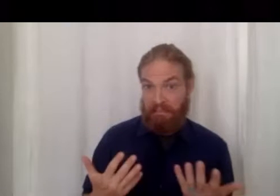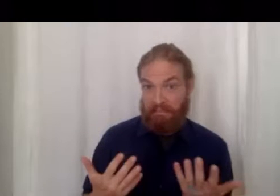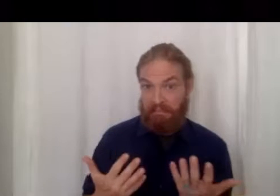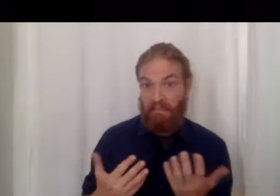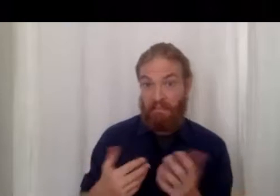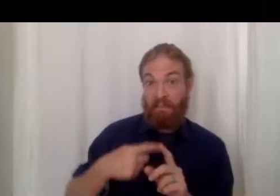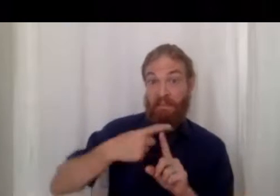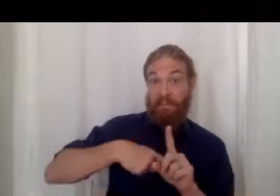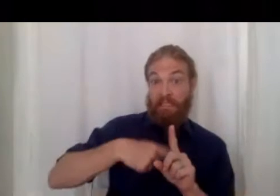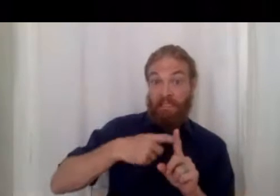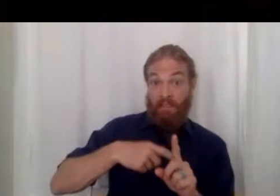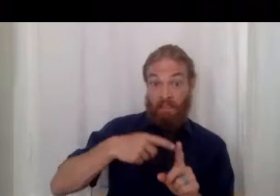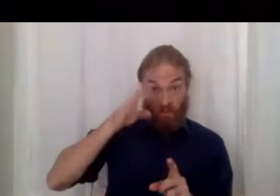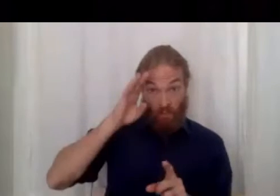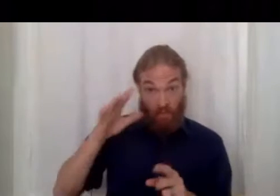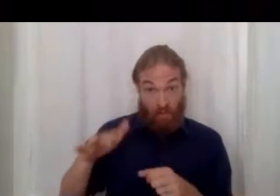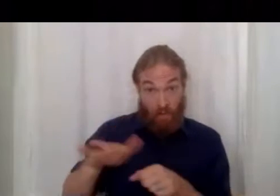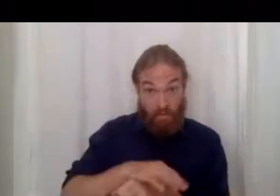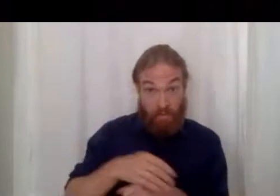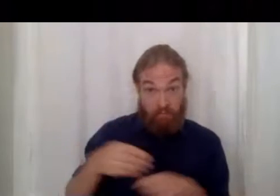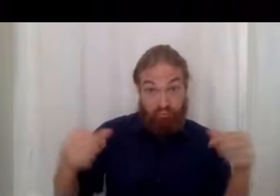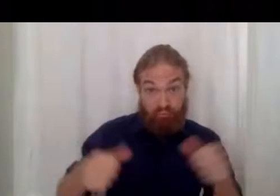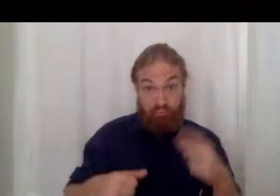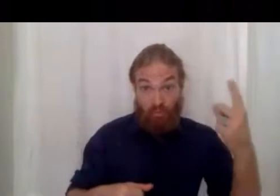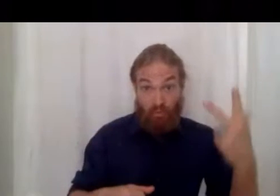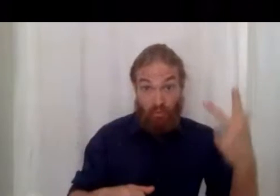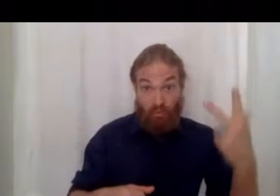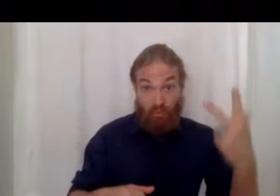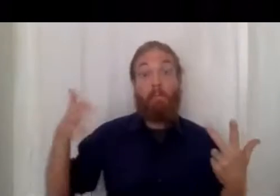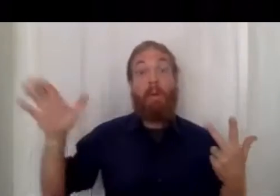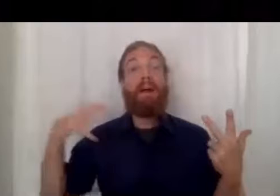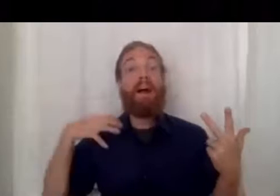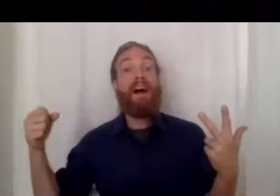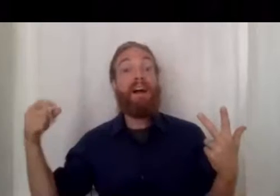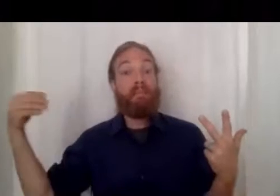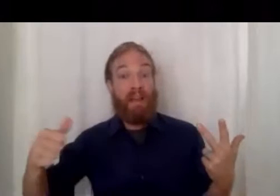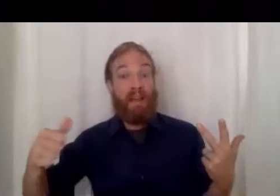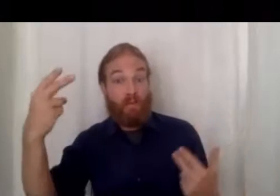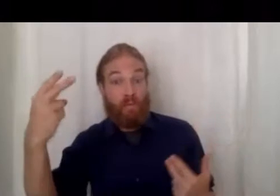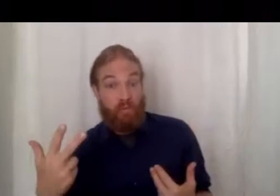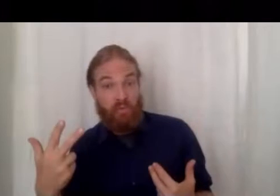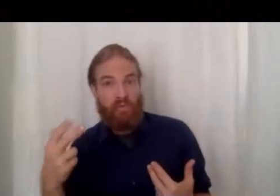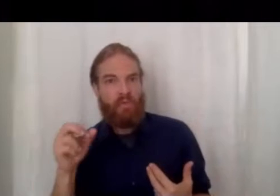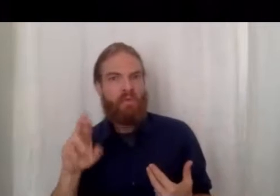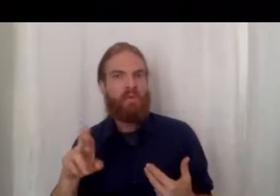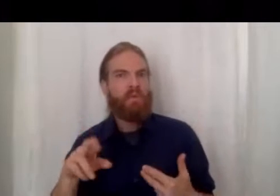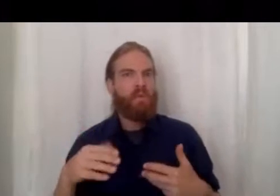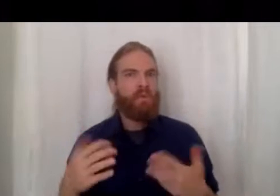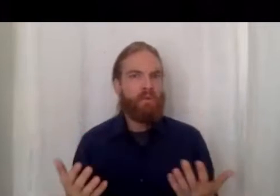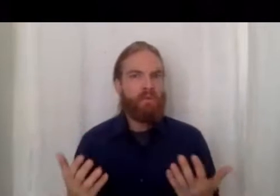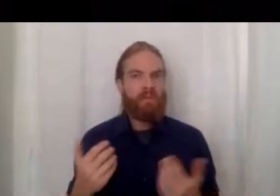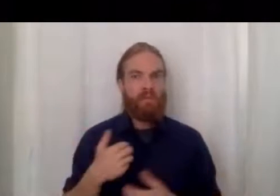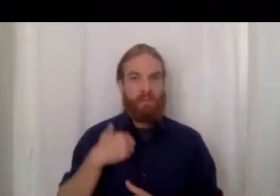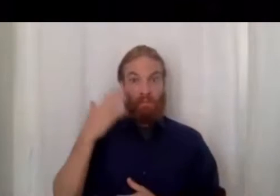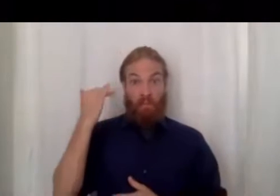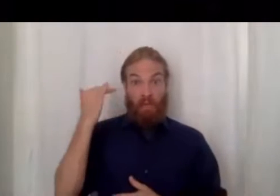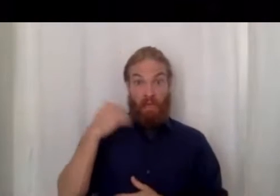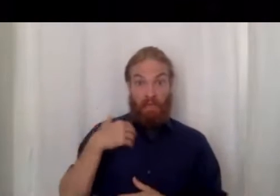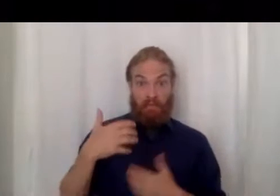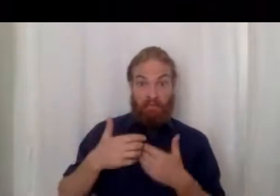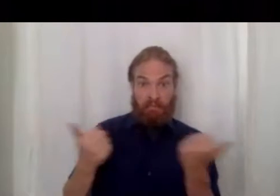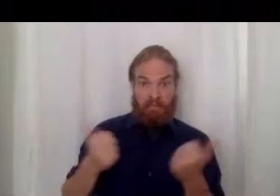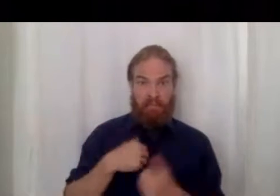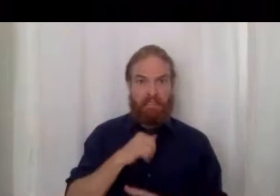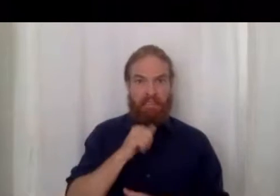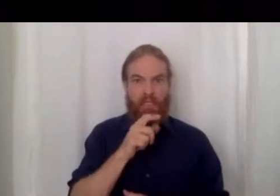2/3 on those, or why that would be A shared, singled out. why that Yeah, would be a shared responsibility. I don't know if